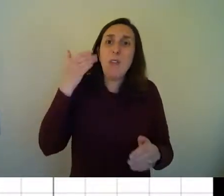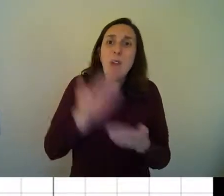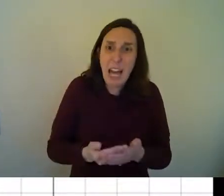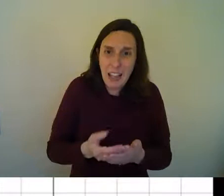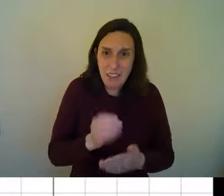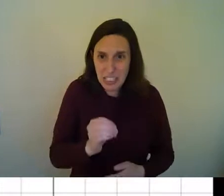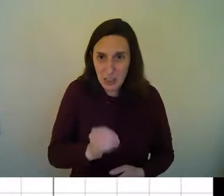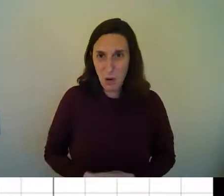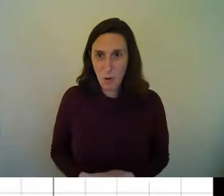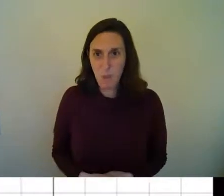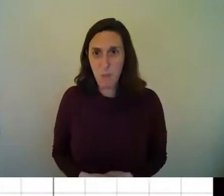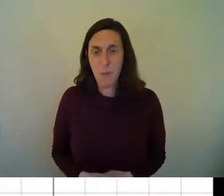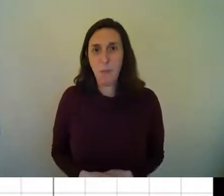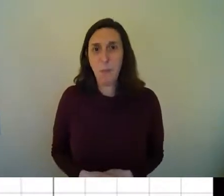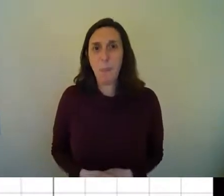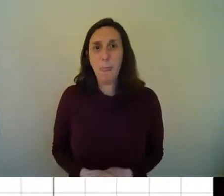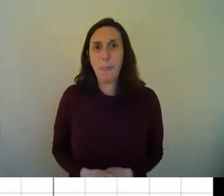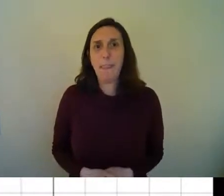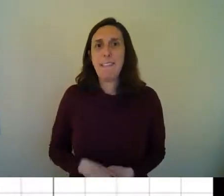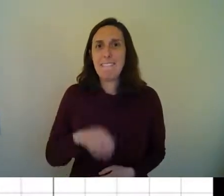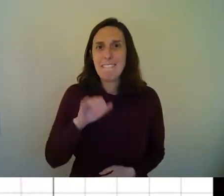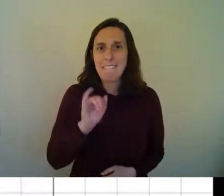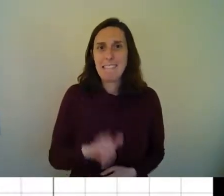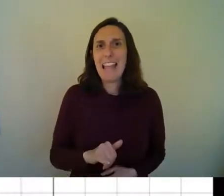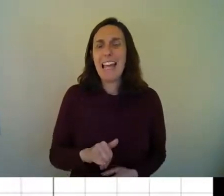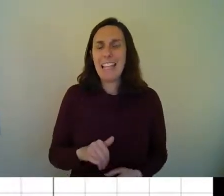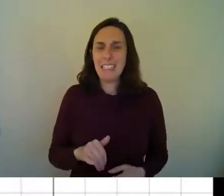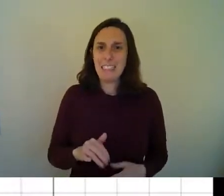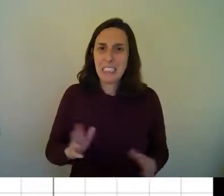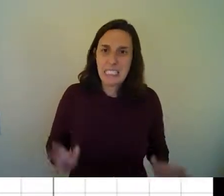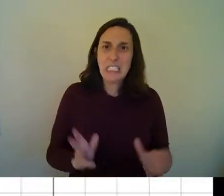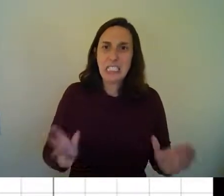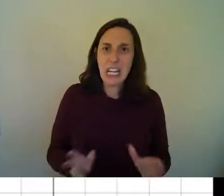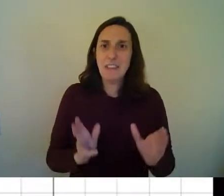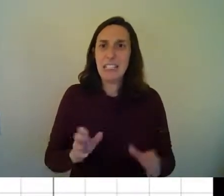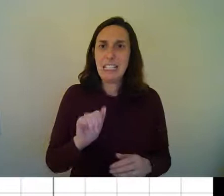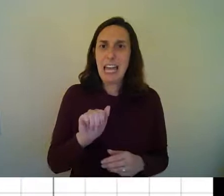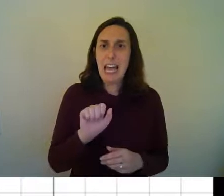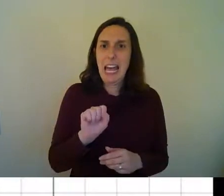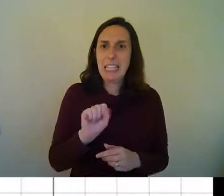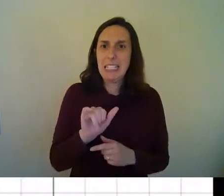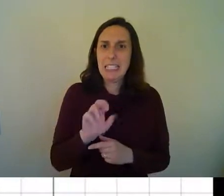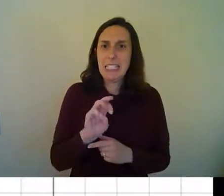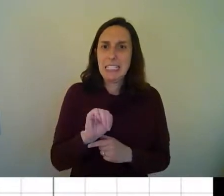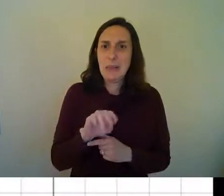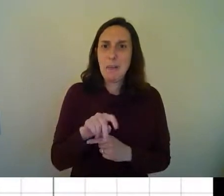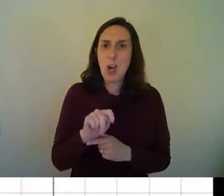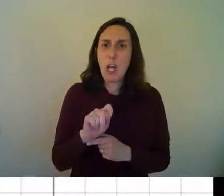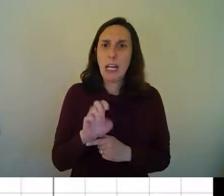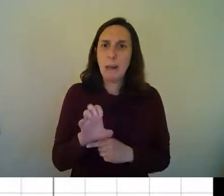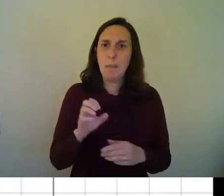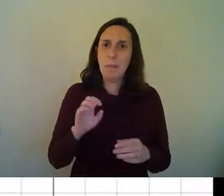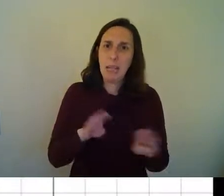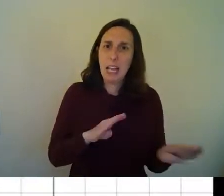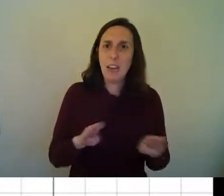there. And so that drives this asymptotic behavior, is I am dividing, and I'm getting my answer